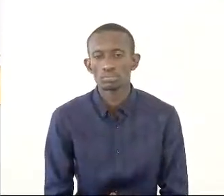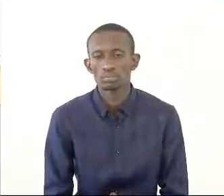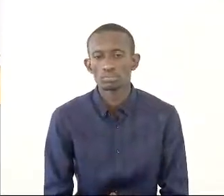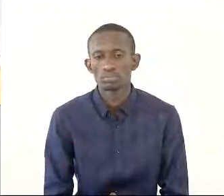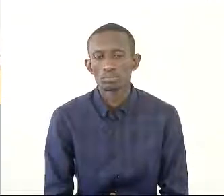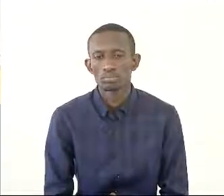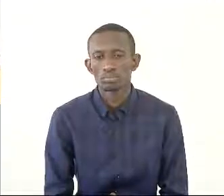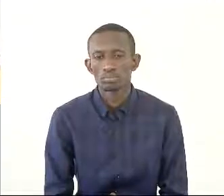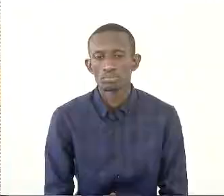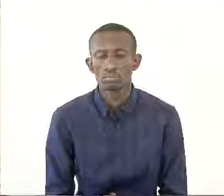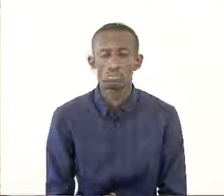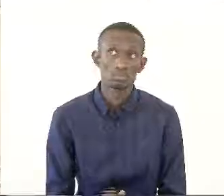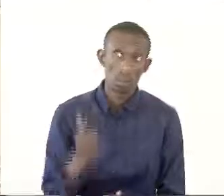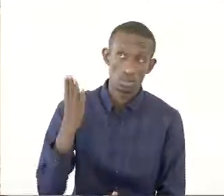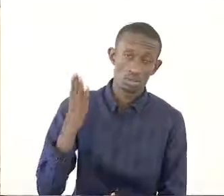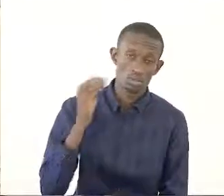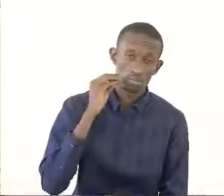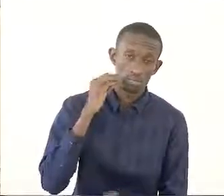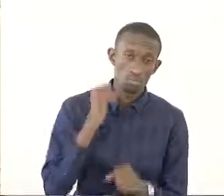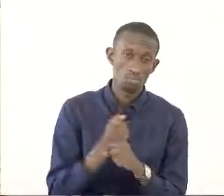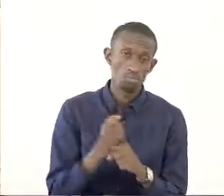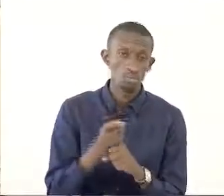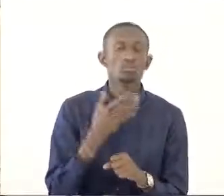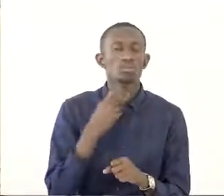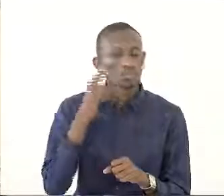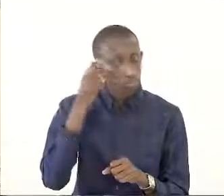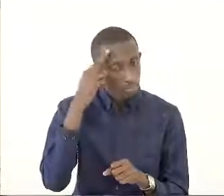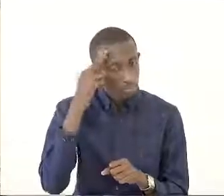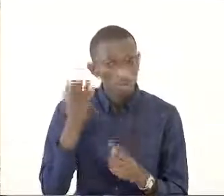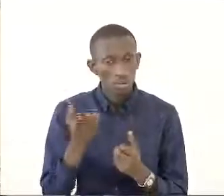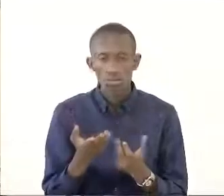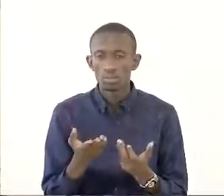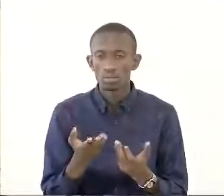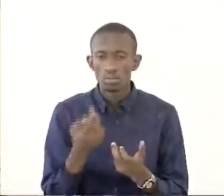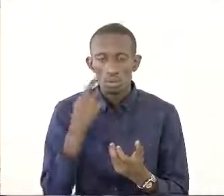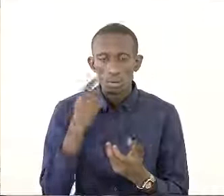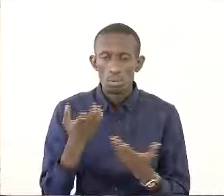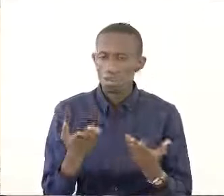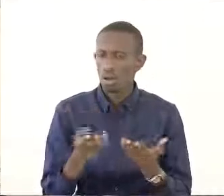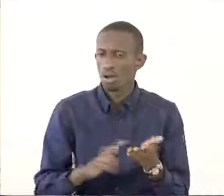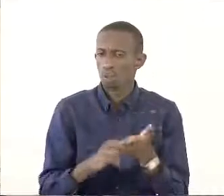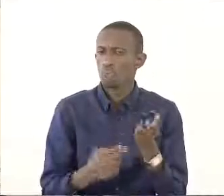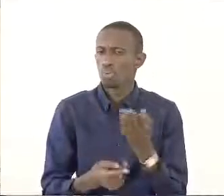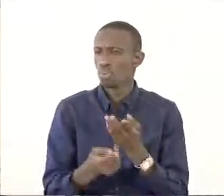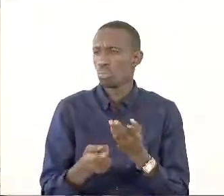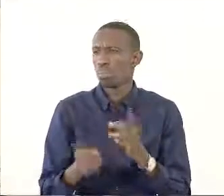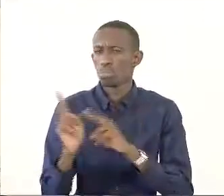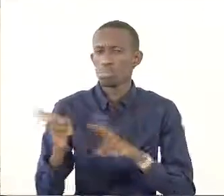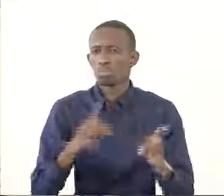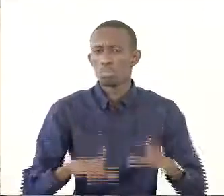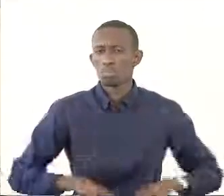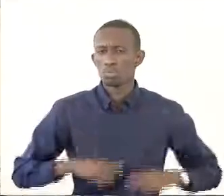And from the homework, I can also remind you where you need to apply all this in everyday life. You